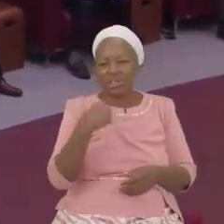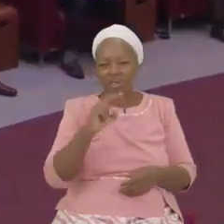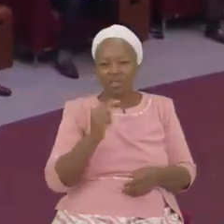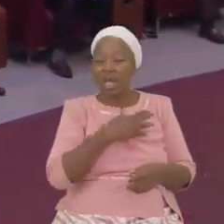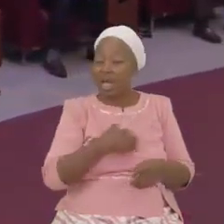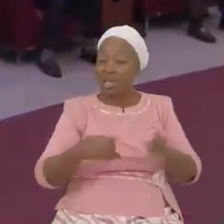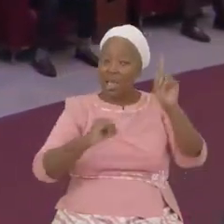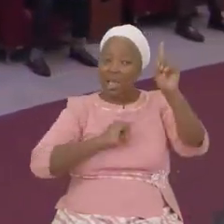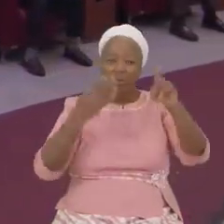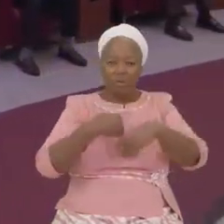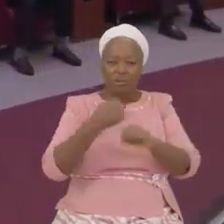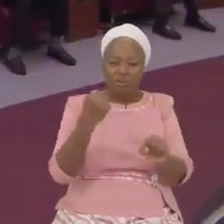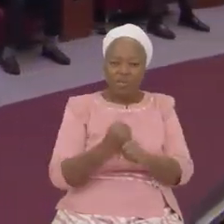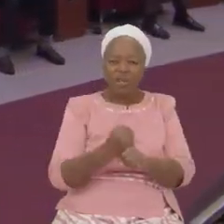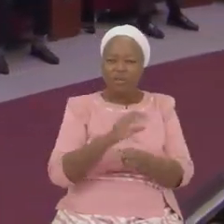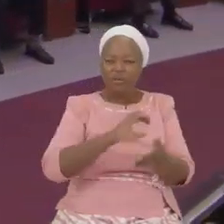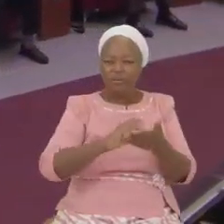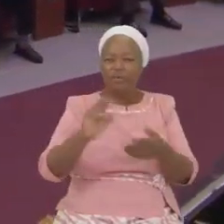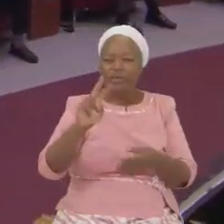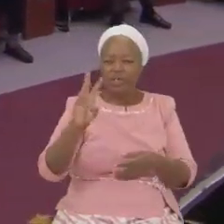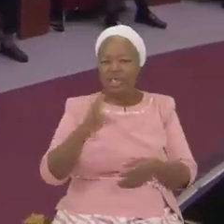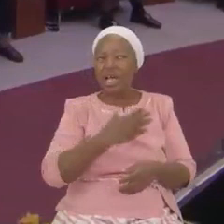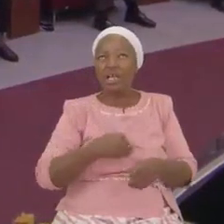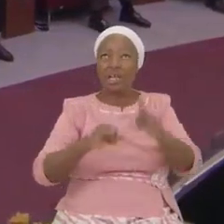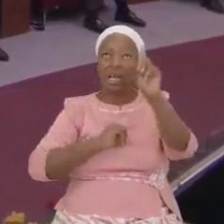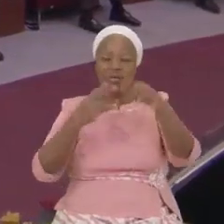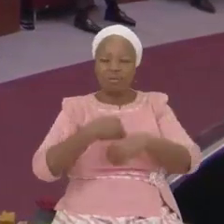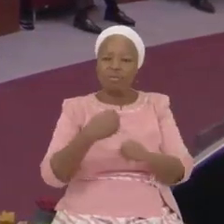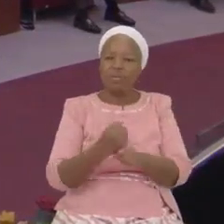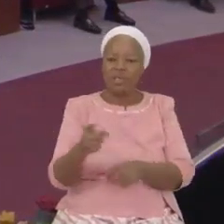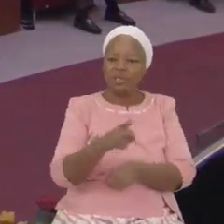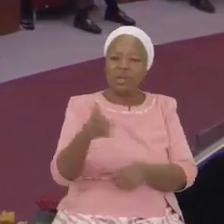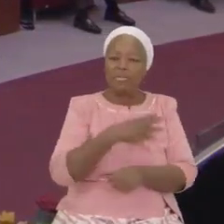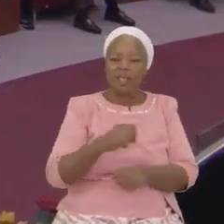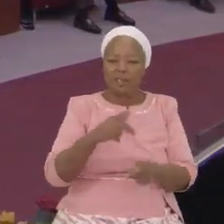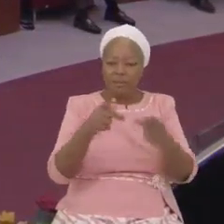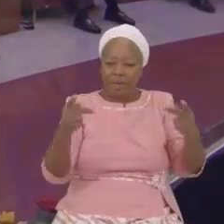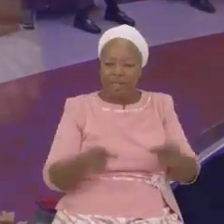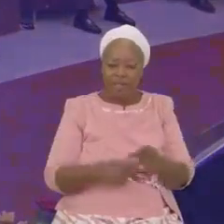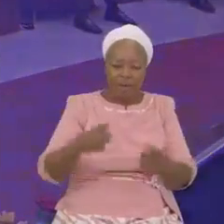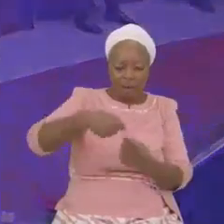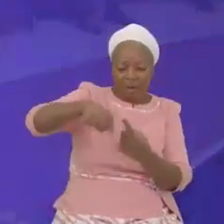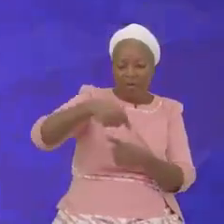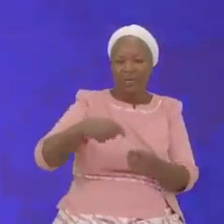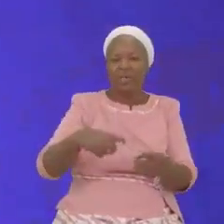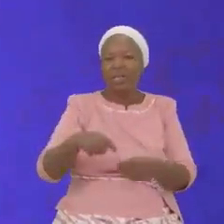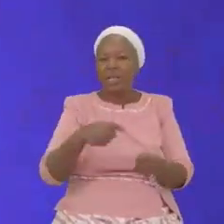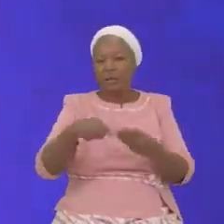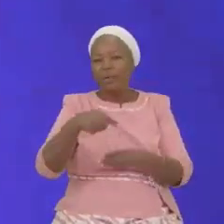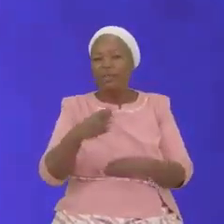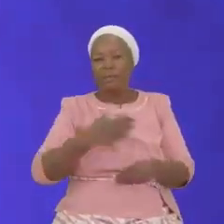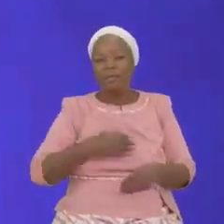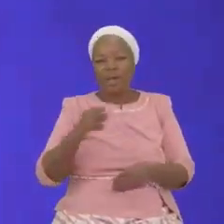I will make, in verse 26, I will make them and the places round about my